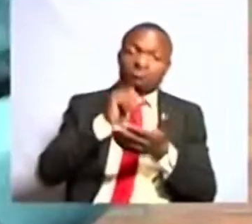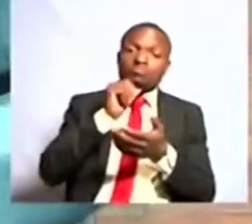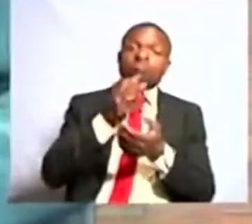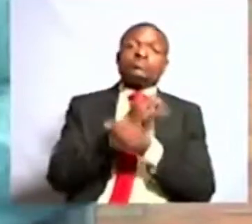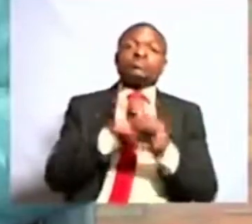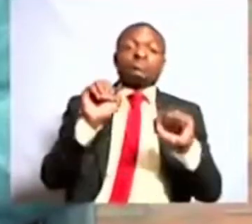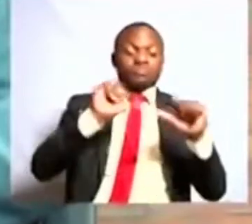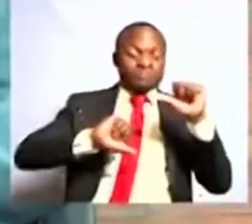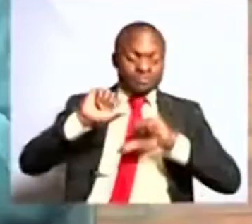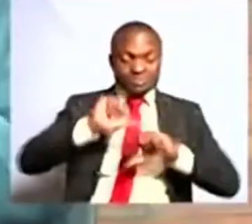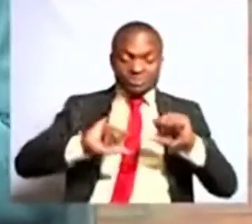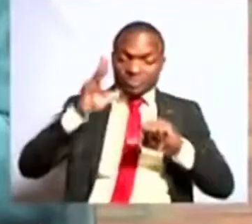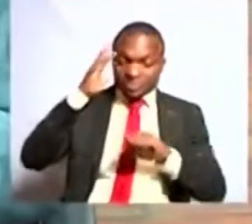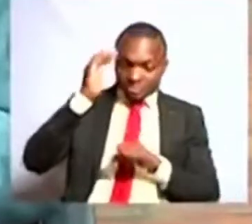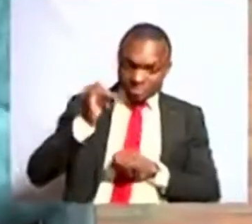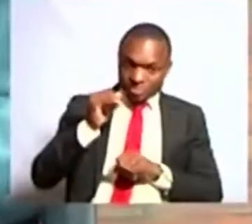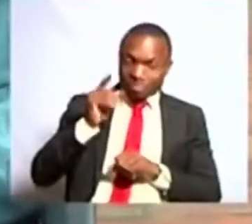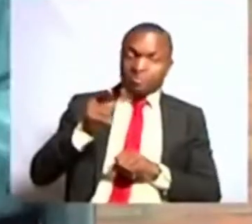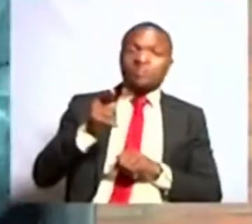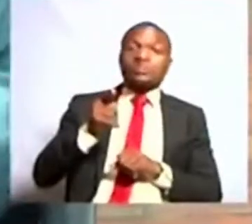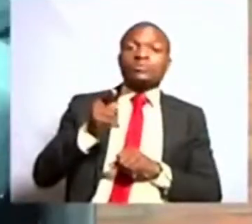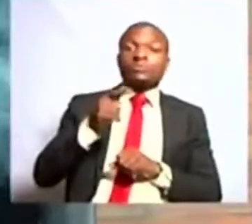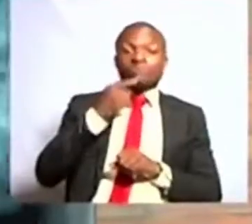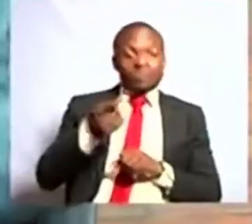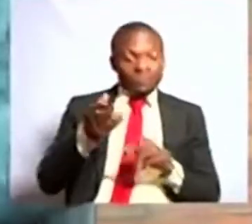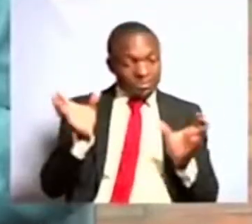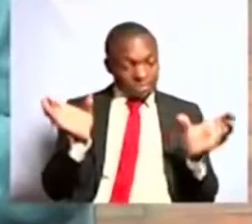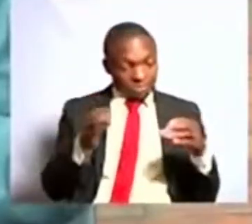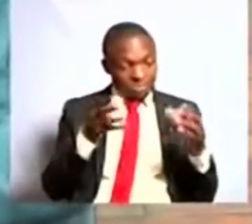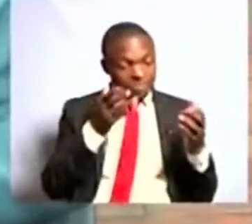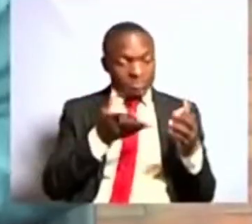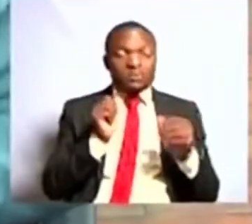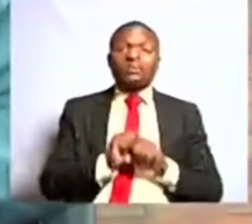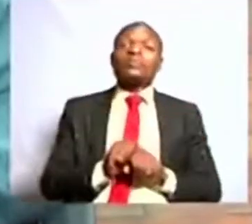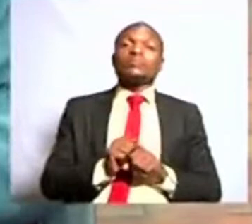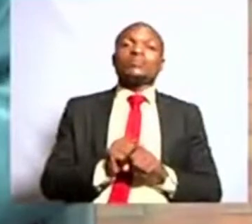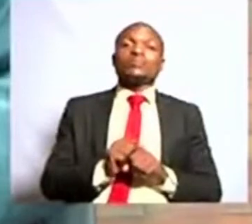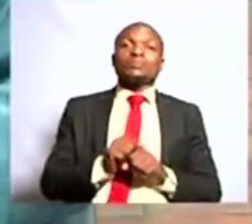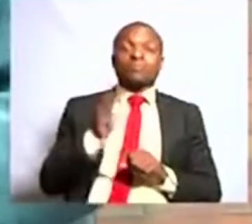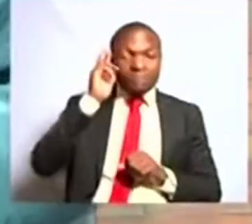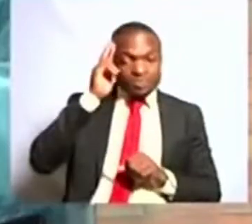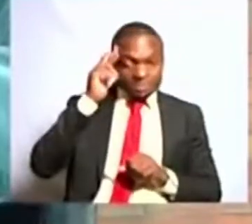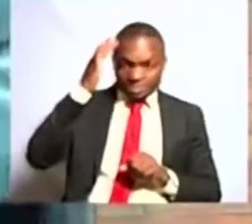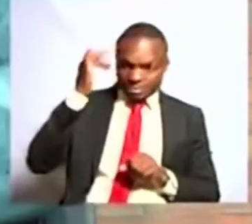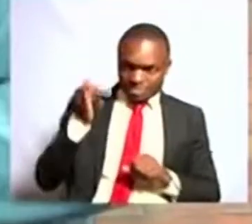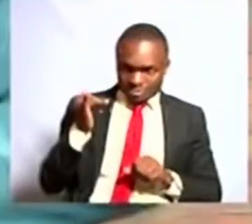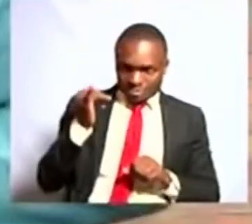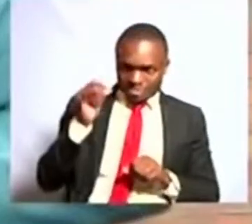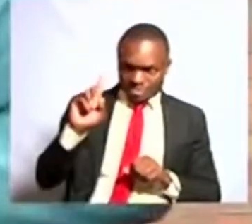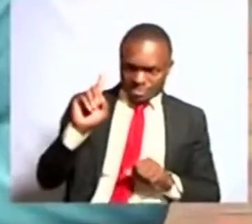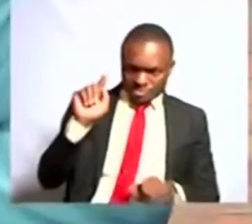audit? And also, why didn't they attempt to tell this committee the reason why the